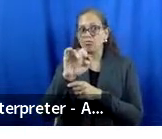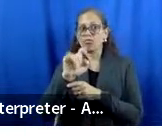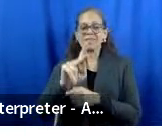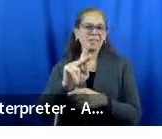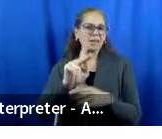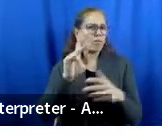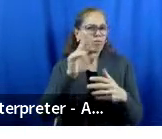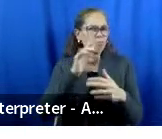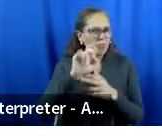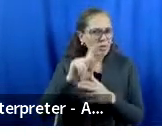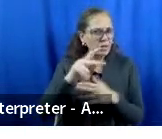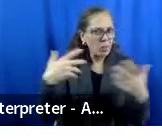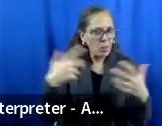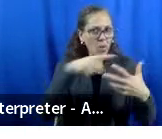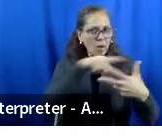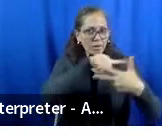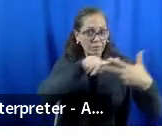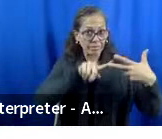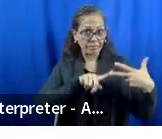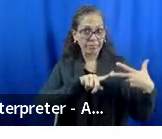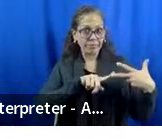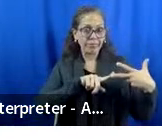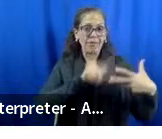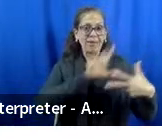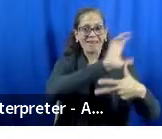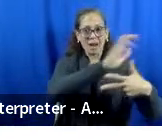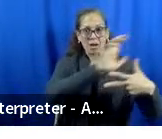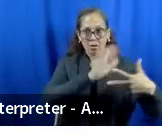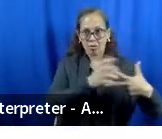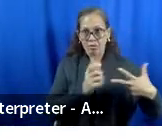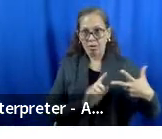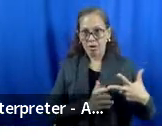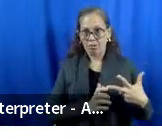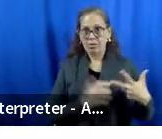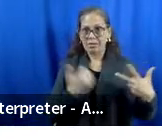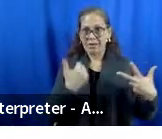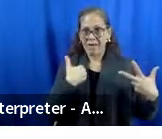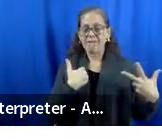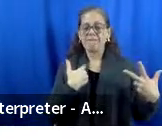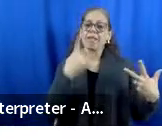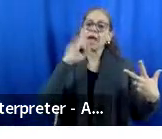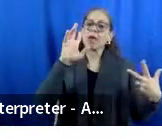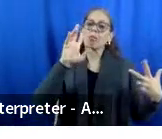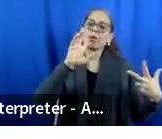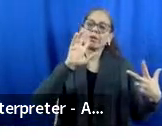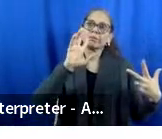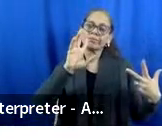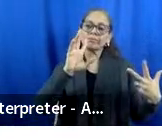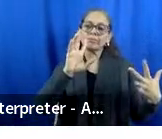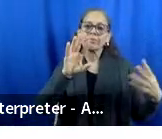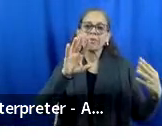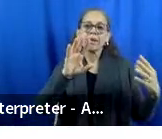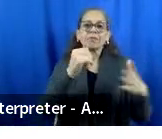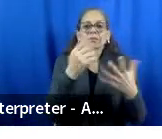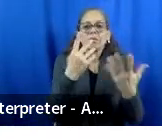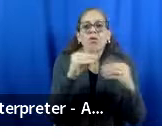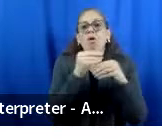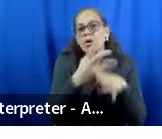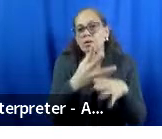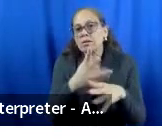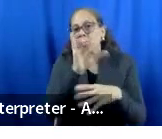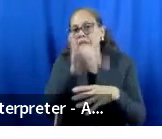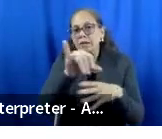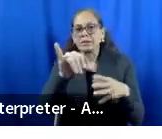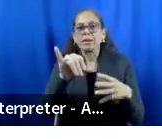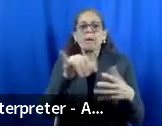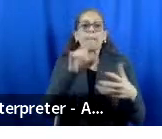factors? Well, there are three major categories of factors that we know contribute to displacement risk. So one of these